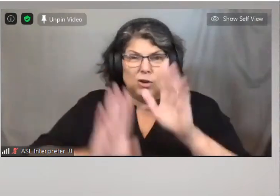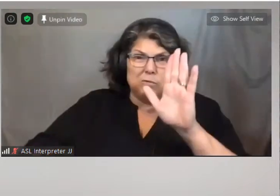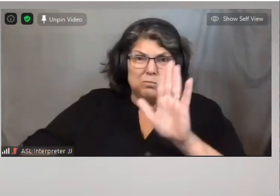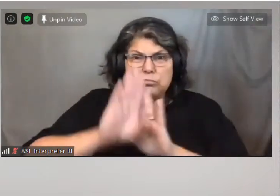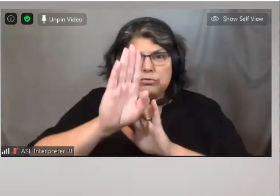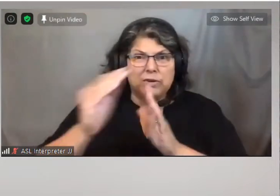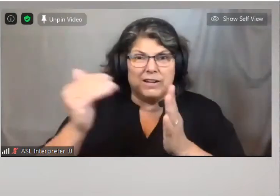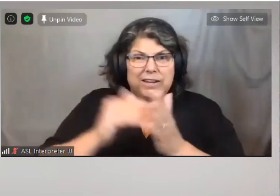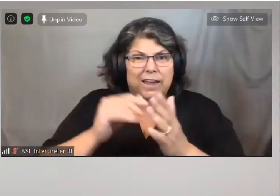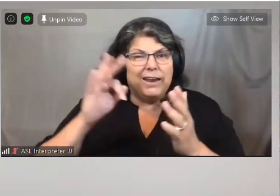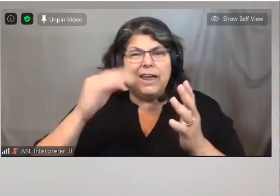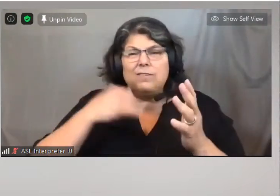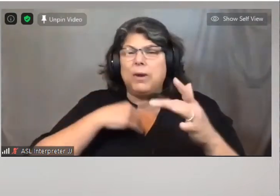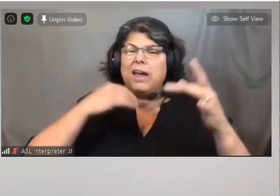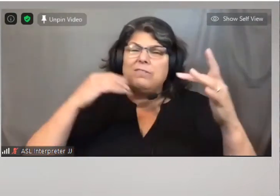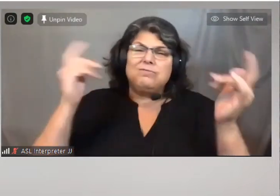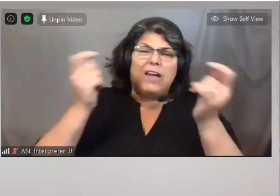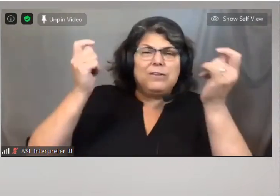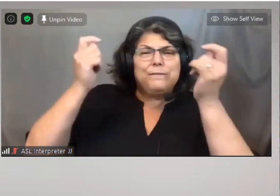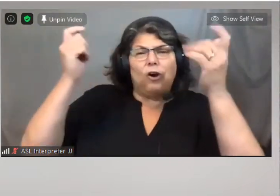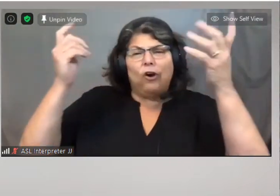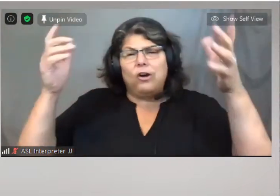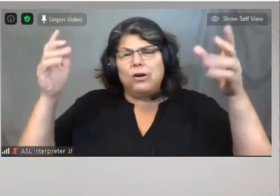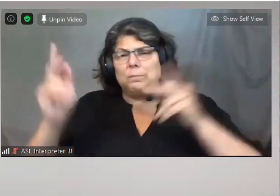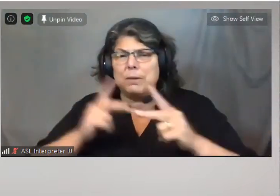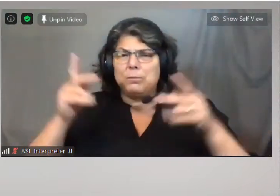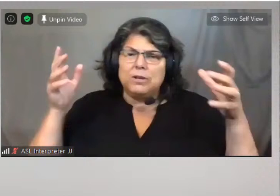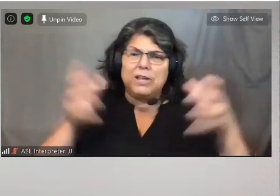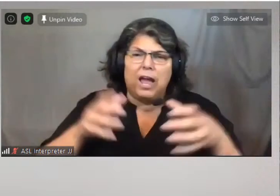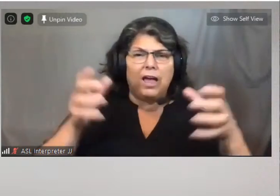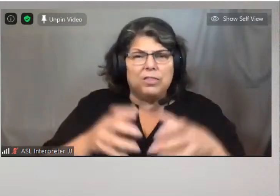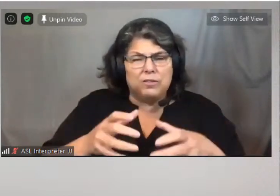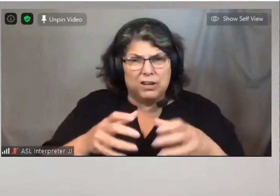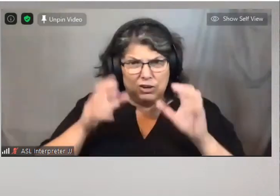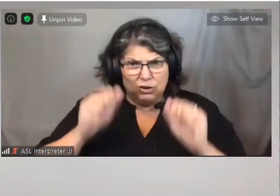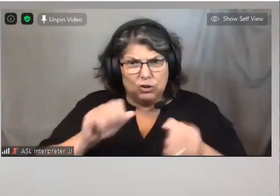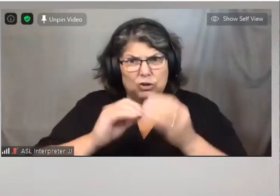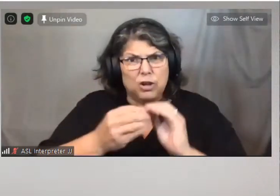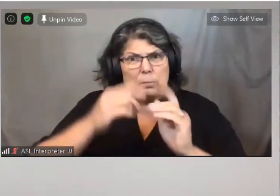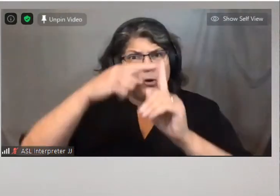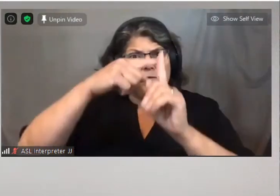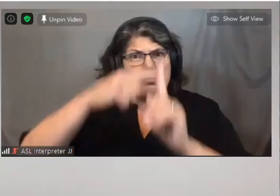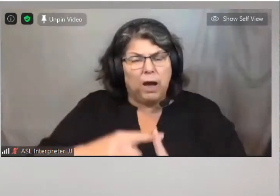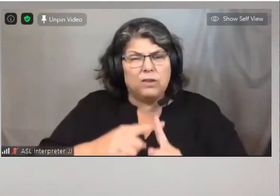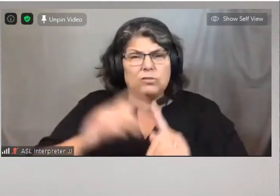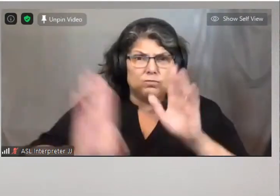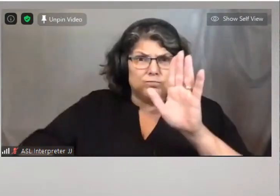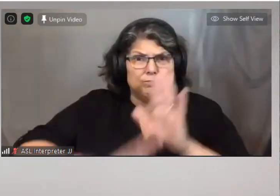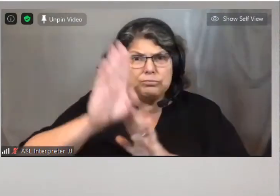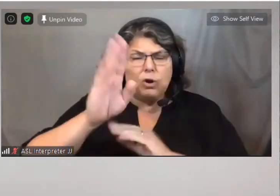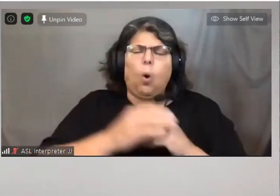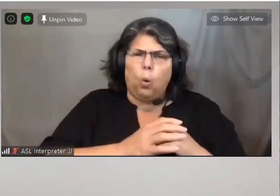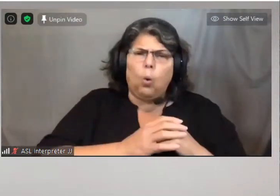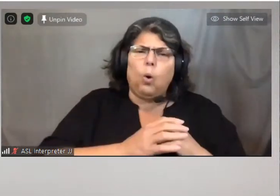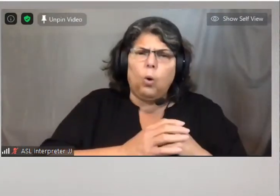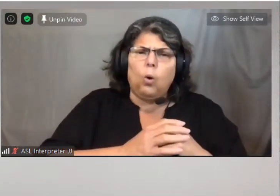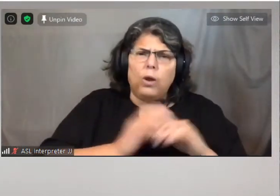festivals and gatherings and stuff like that could cause a spike that affects the entire community negatively? You betcha.